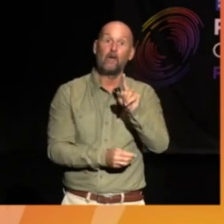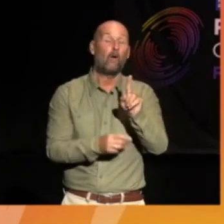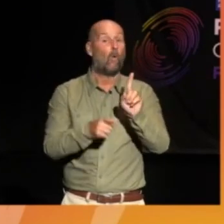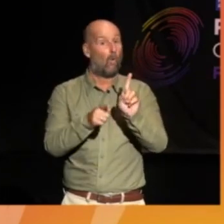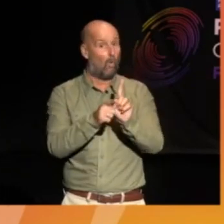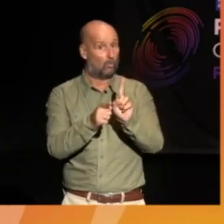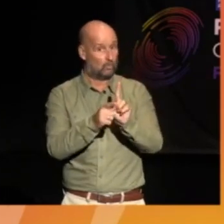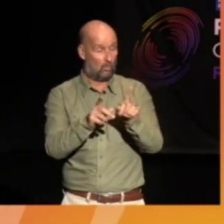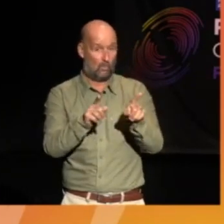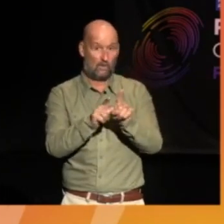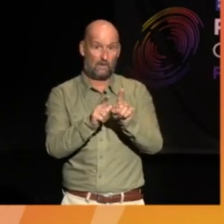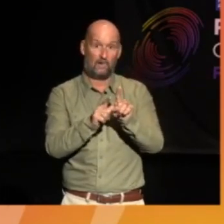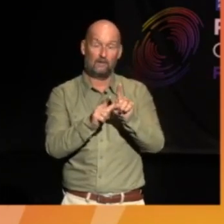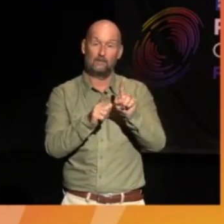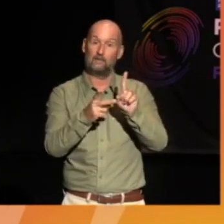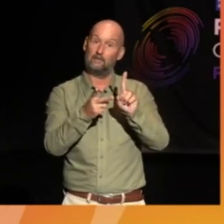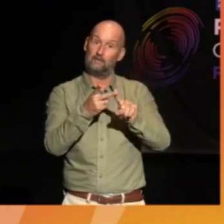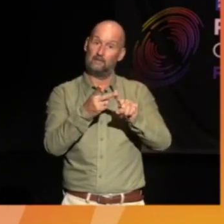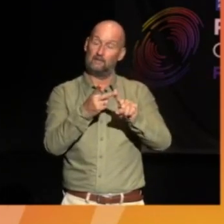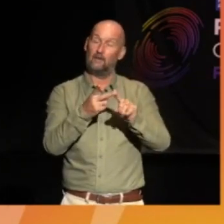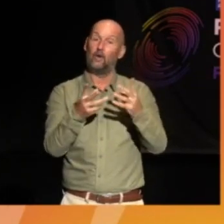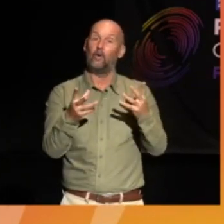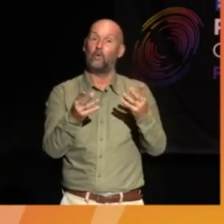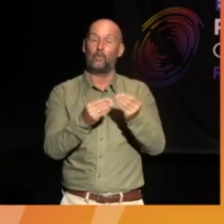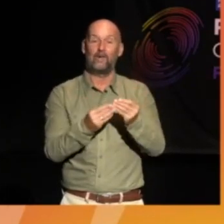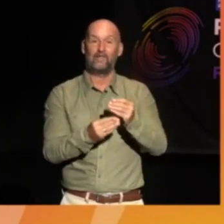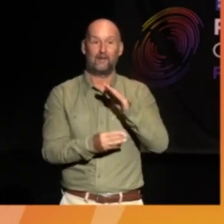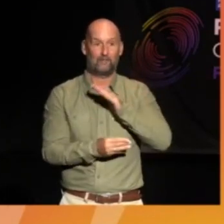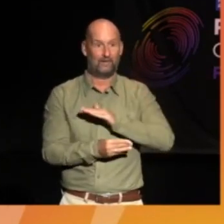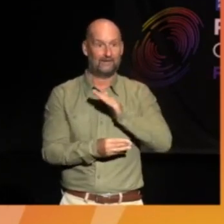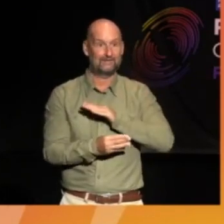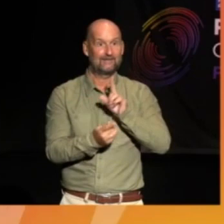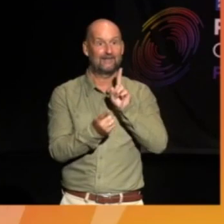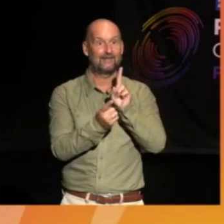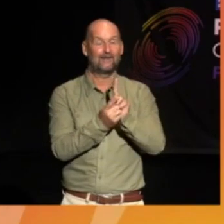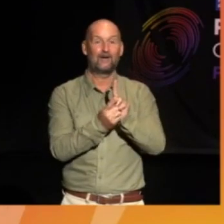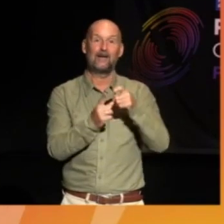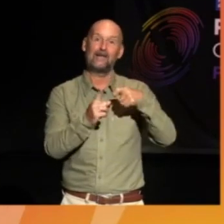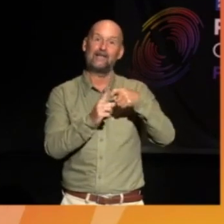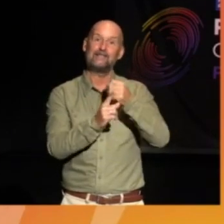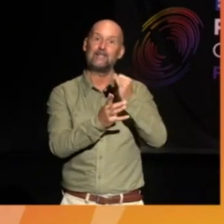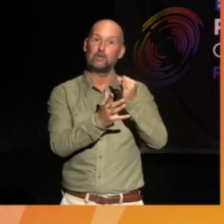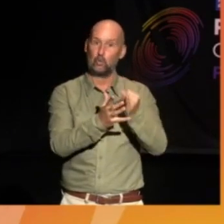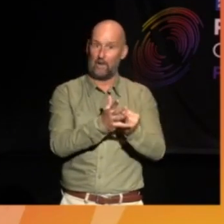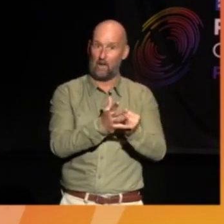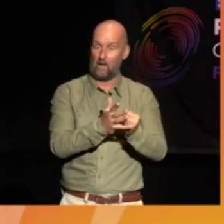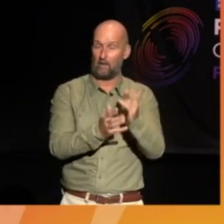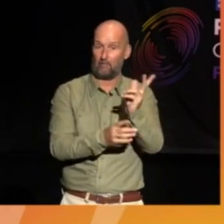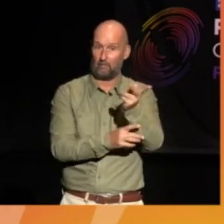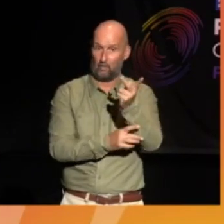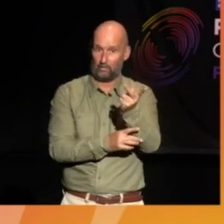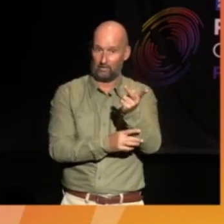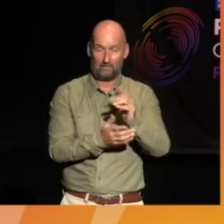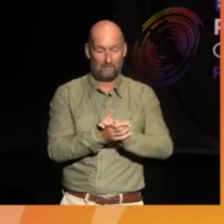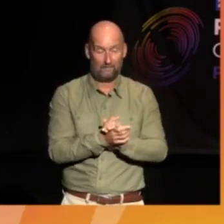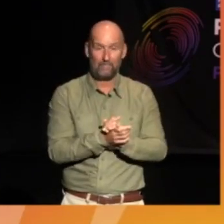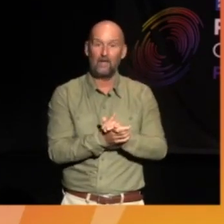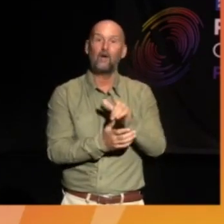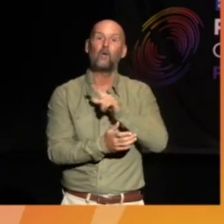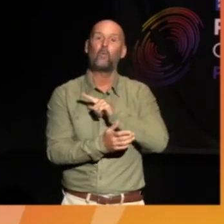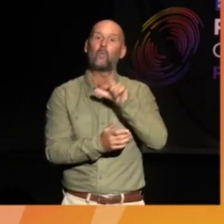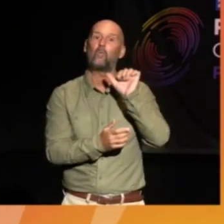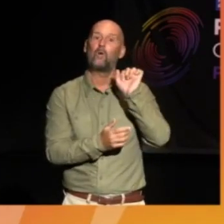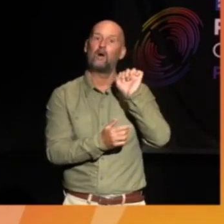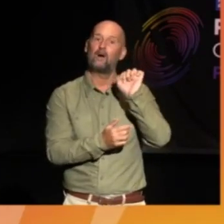also joined today, and very pleased to see you too, by Kinsar Kumar, who is one of the laureates and